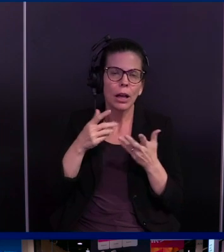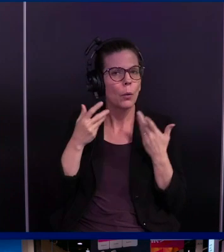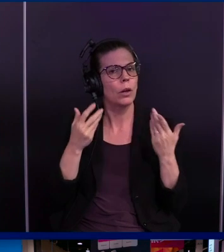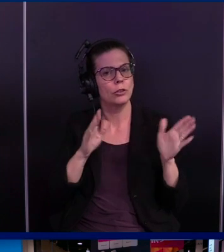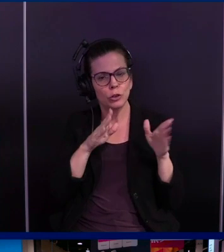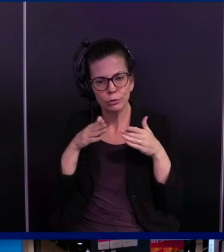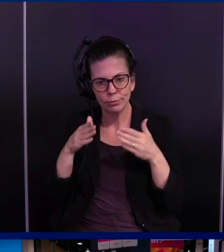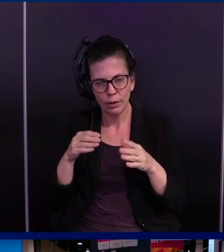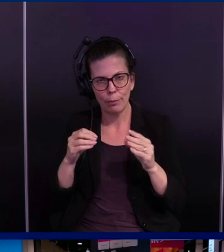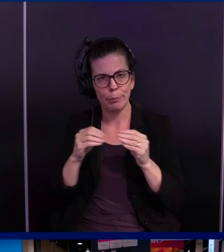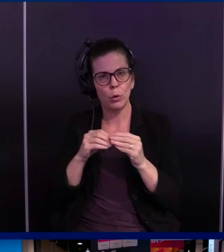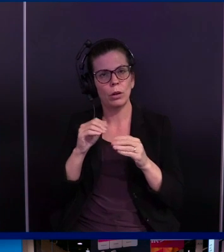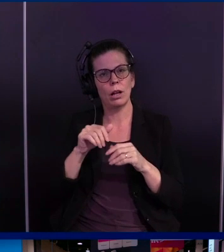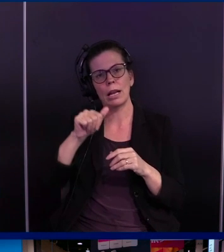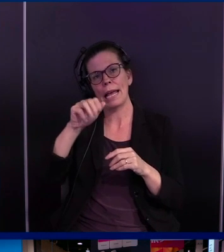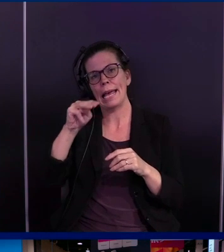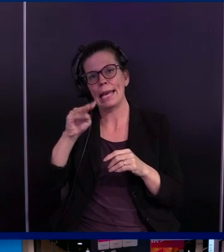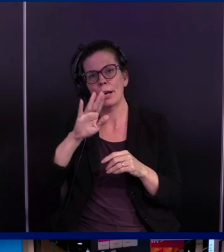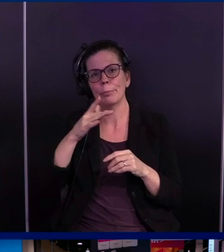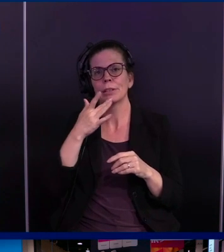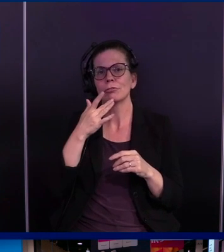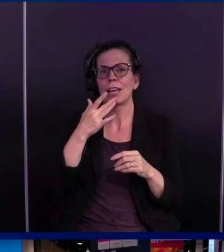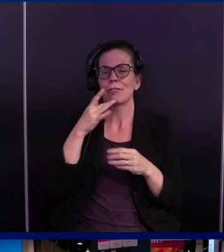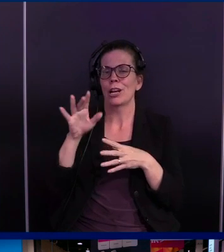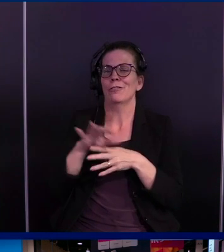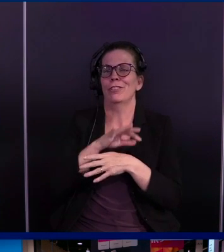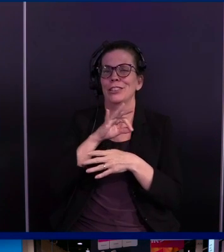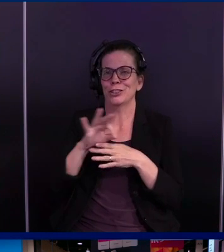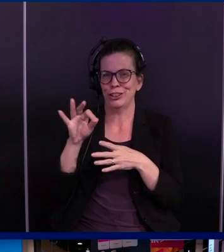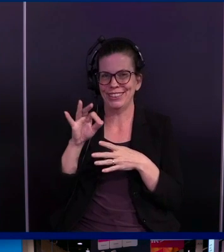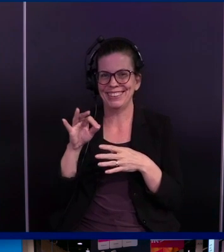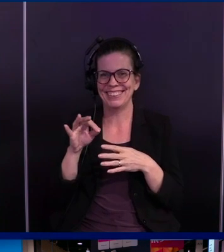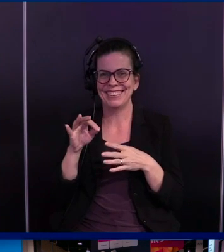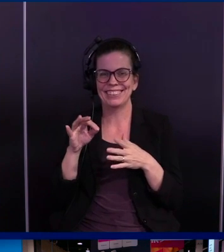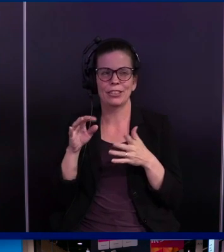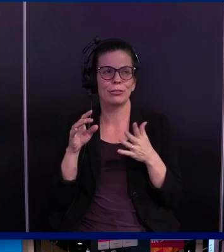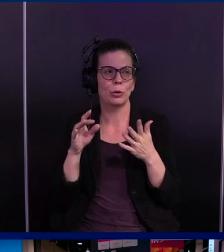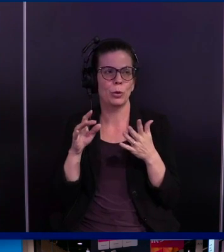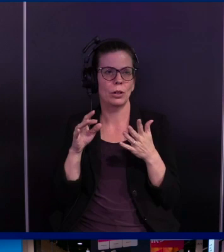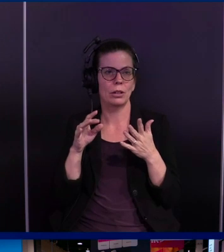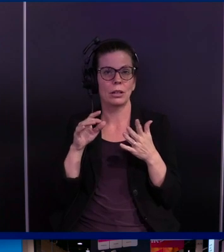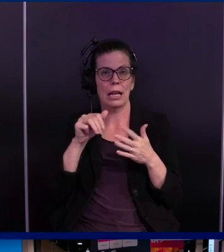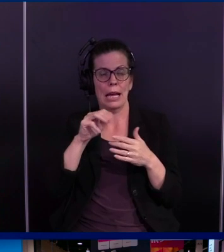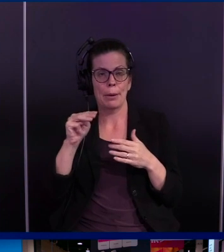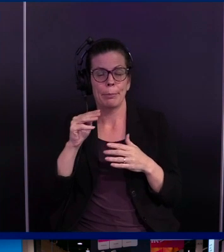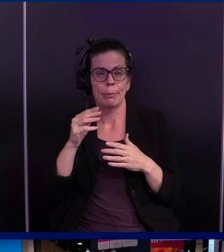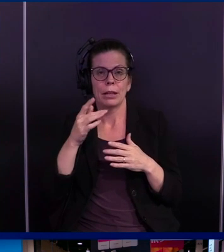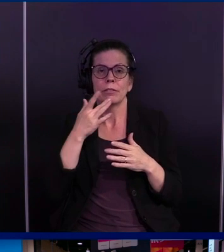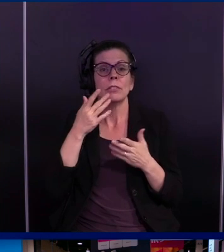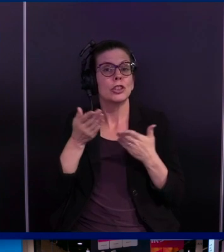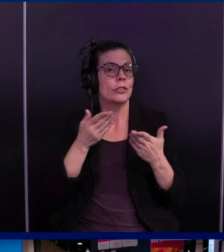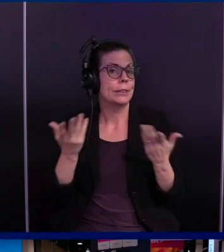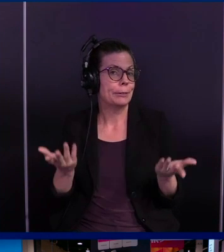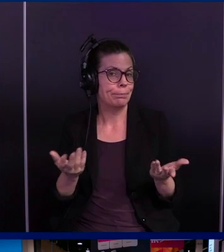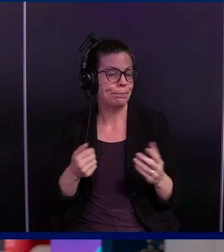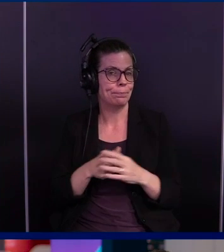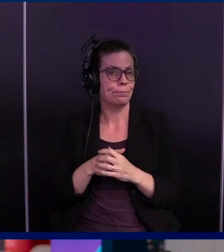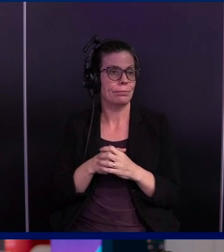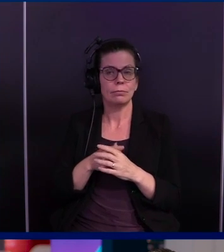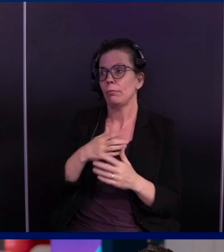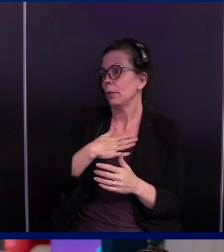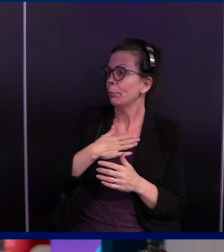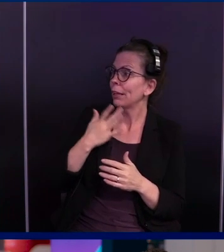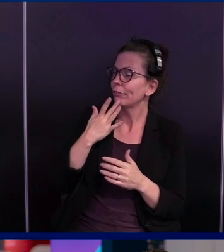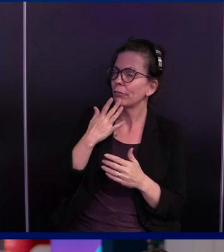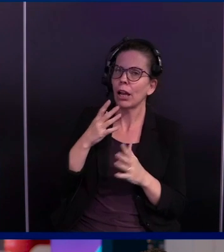more about AM's favorite functionality of AM's favorite services, which is... My favorite,